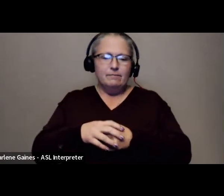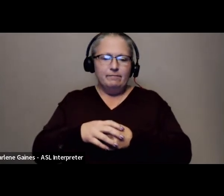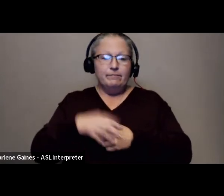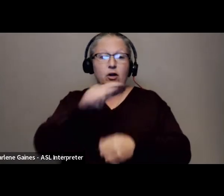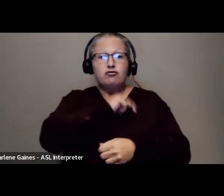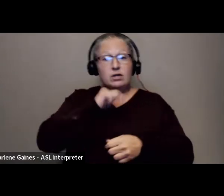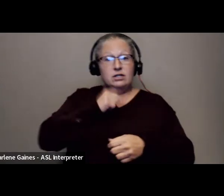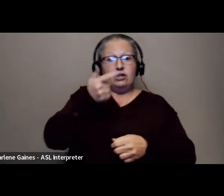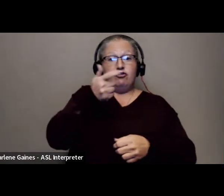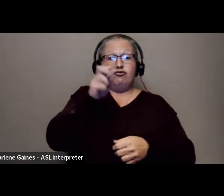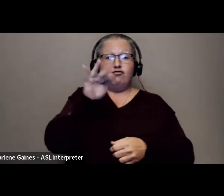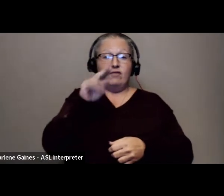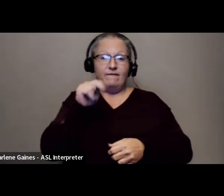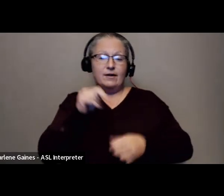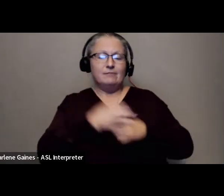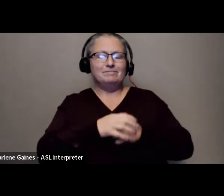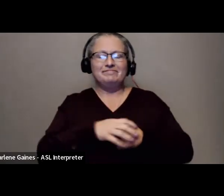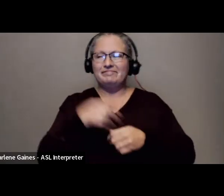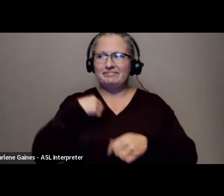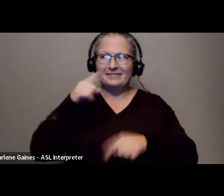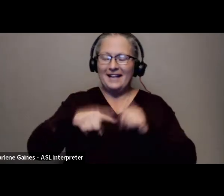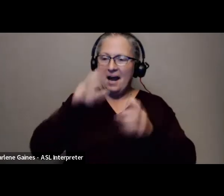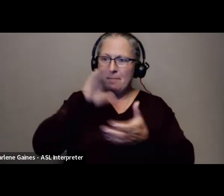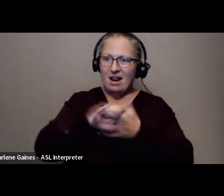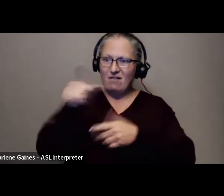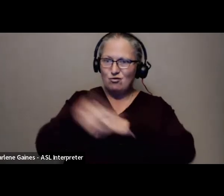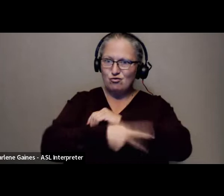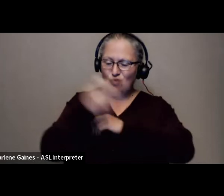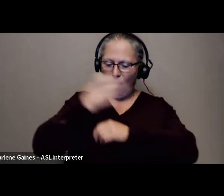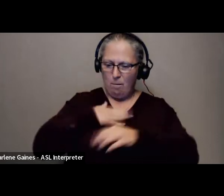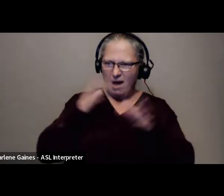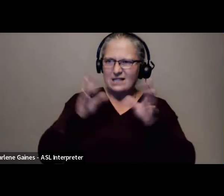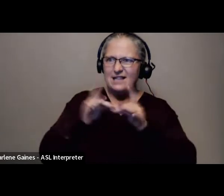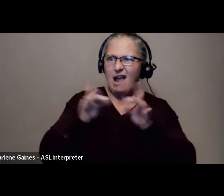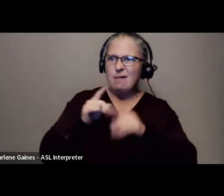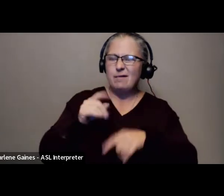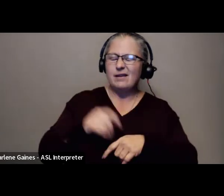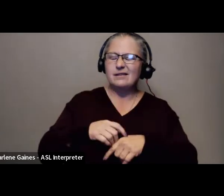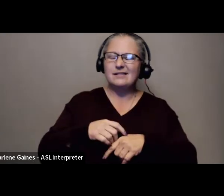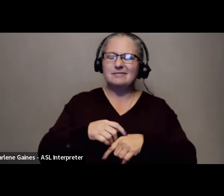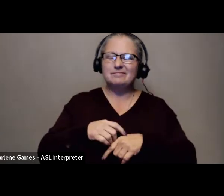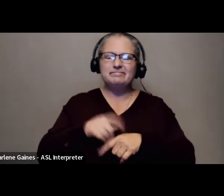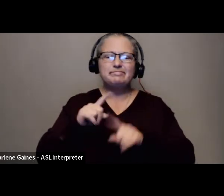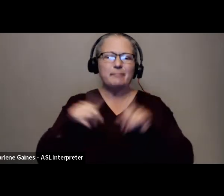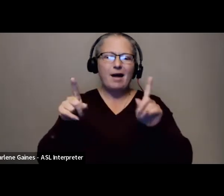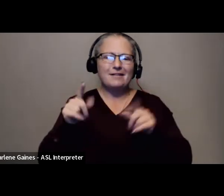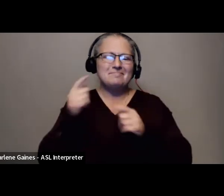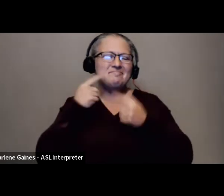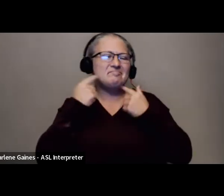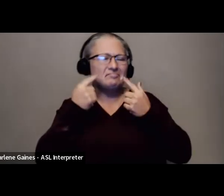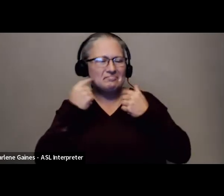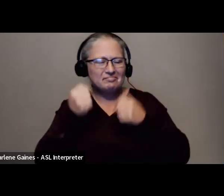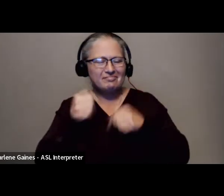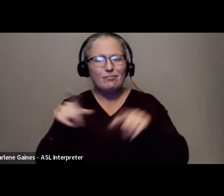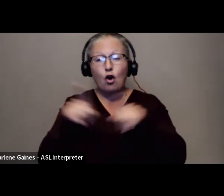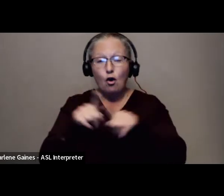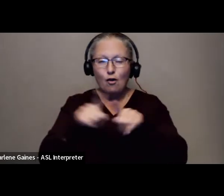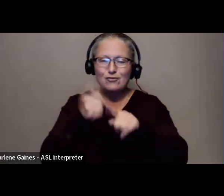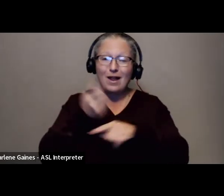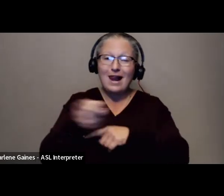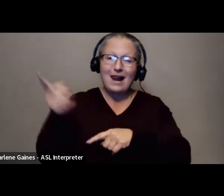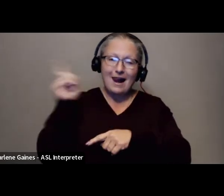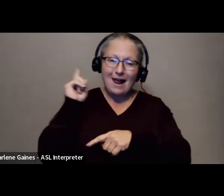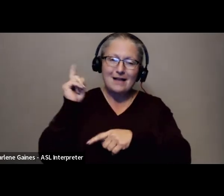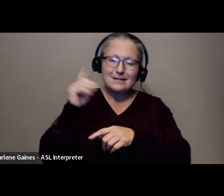Trustee Griffin. Well, you know, I can't believe you stole my statement, but, you know, also last week,